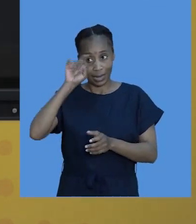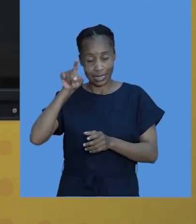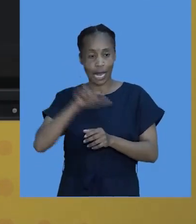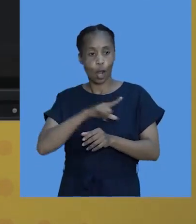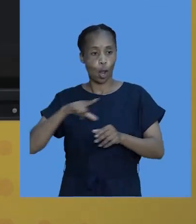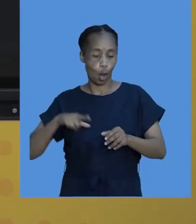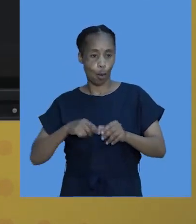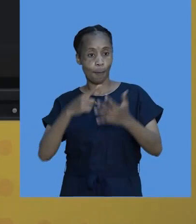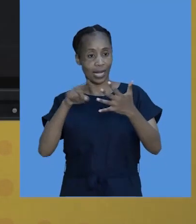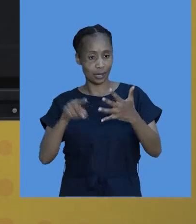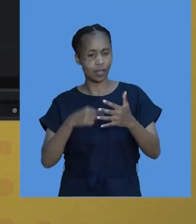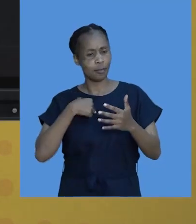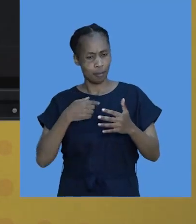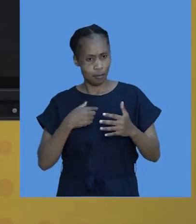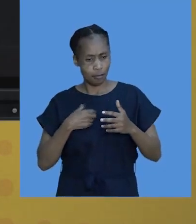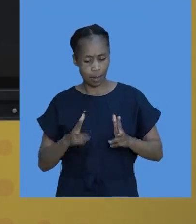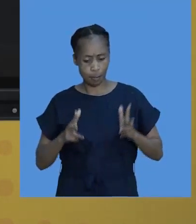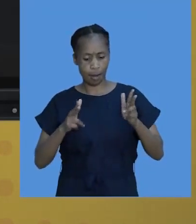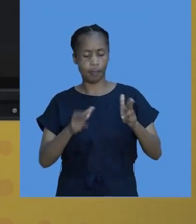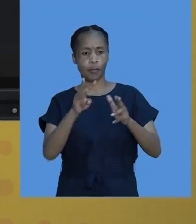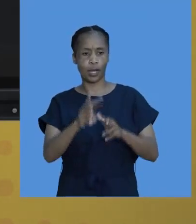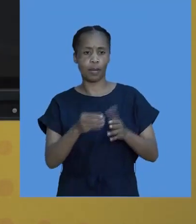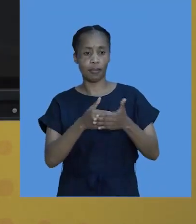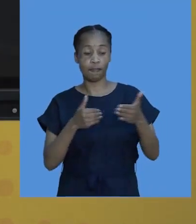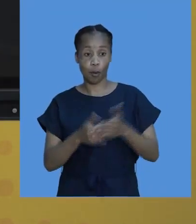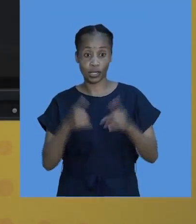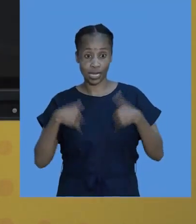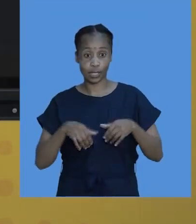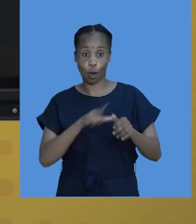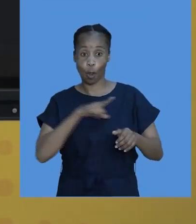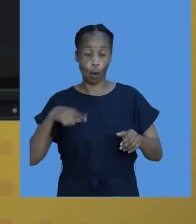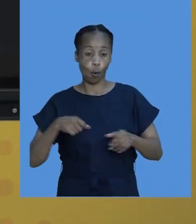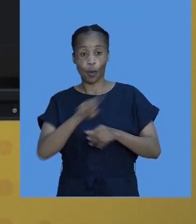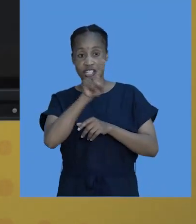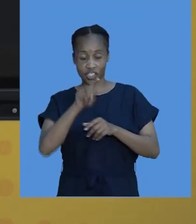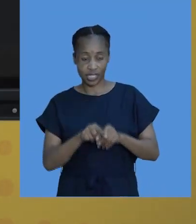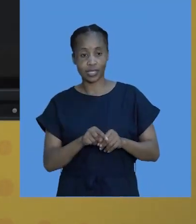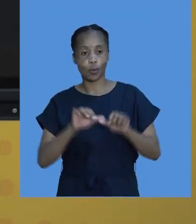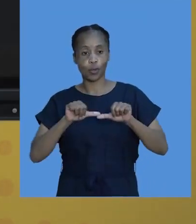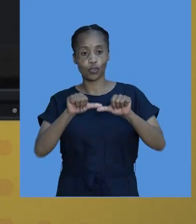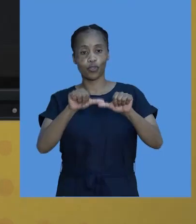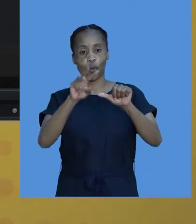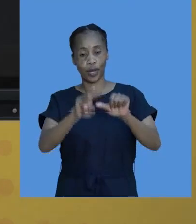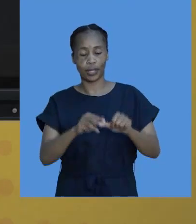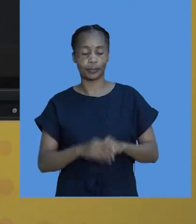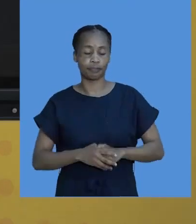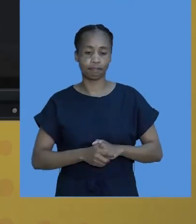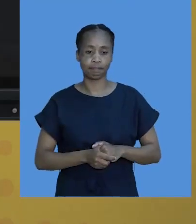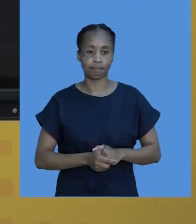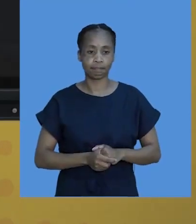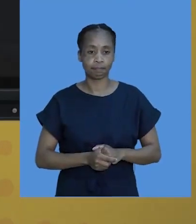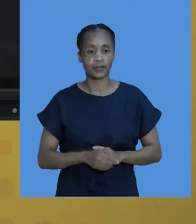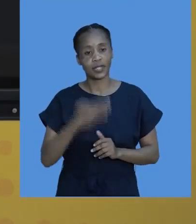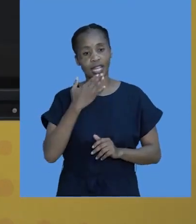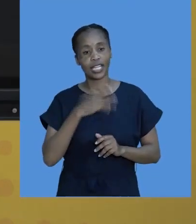you get more marks for them, right? I'm going to cut it here before we go to our longer question. We are going to continue in the